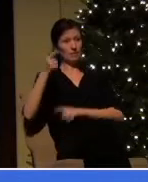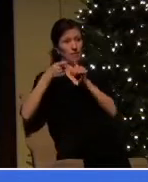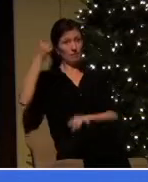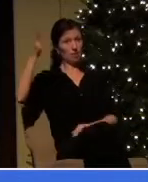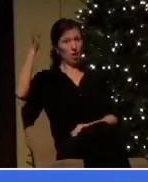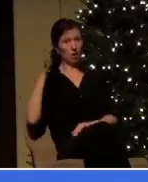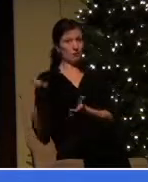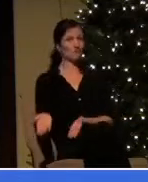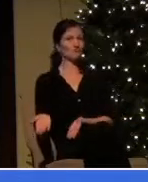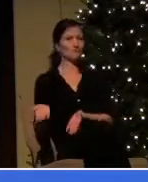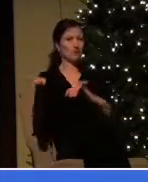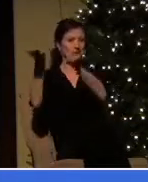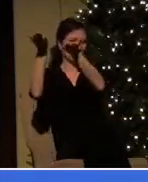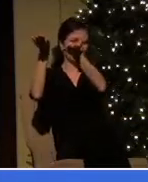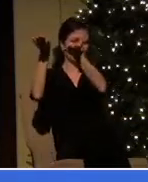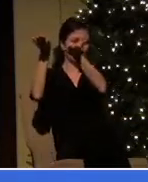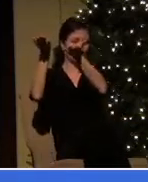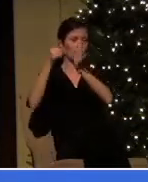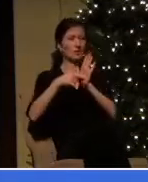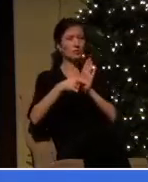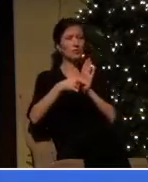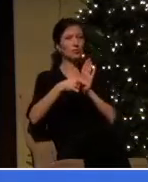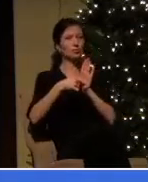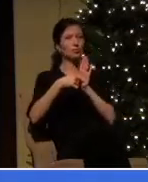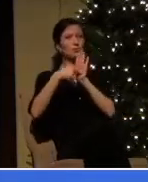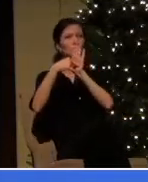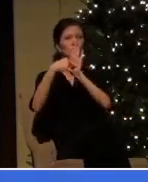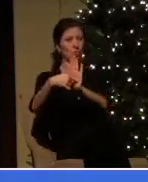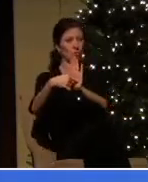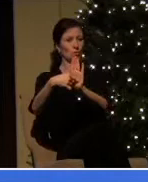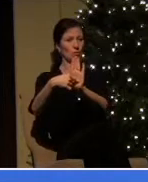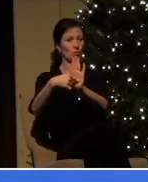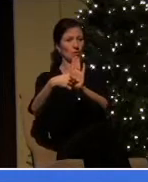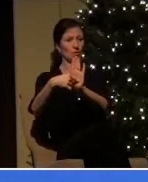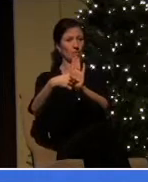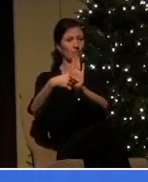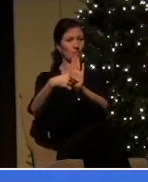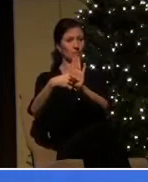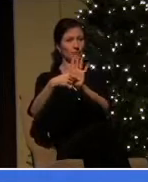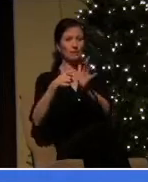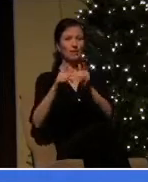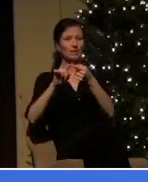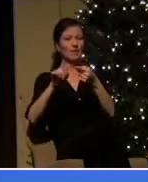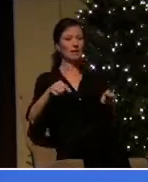Father to reveal the strongholds of the